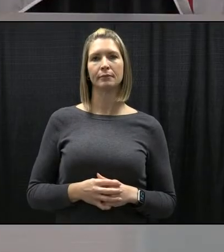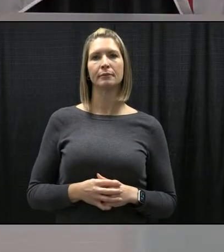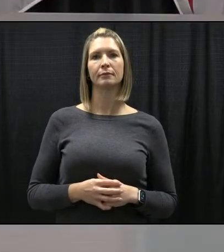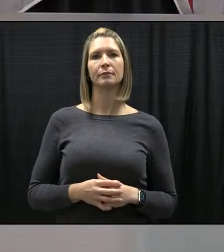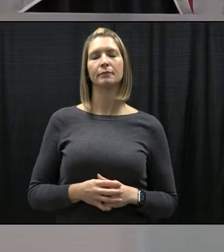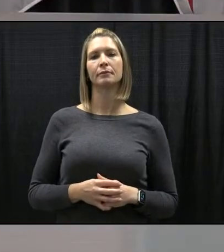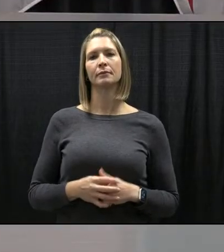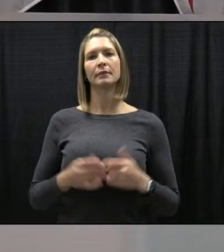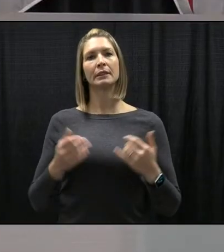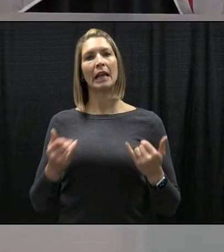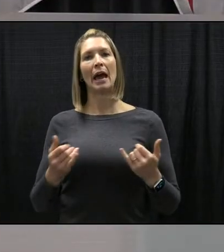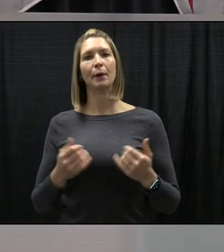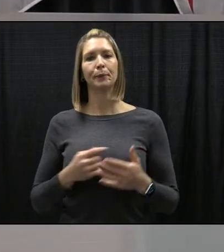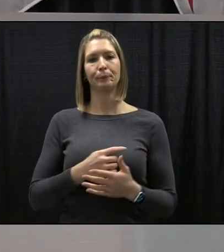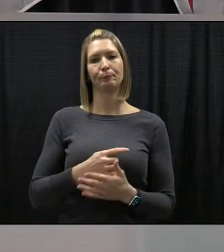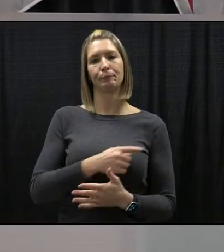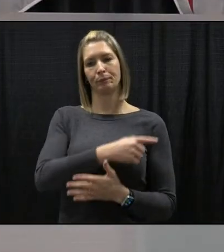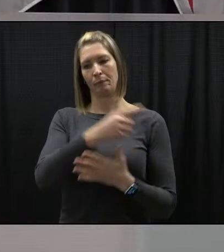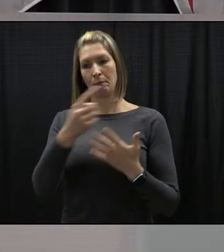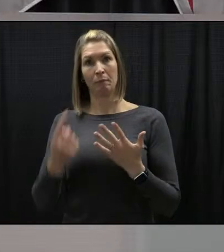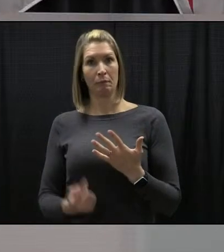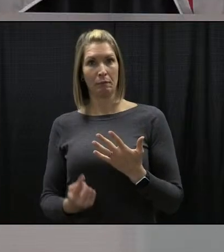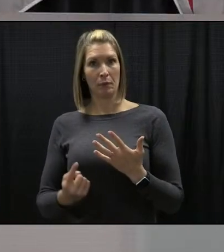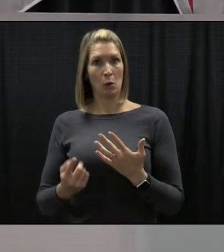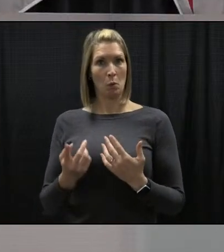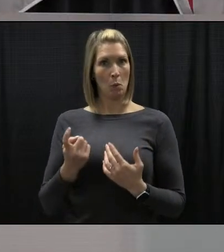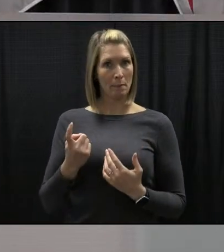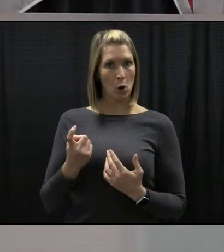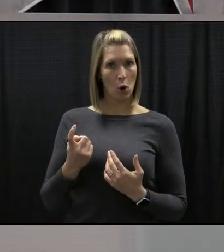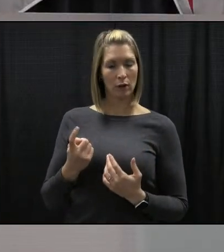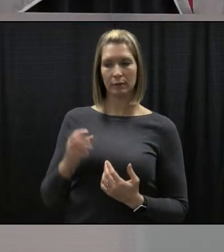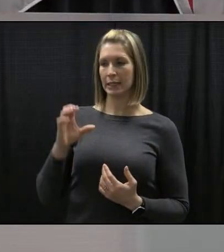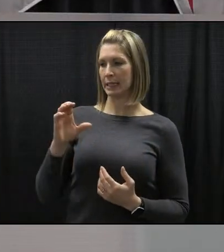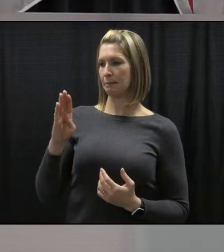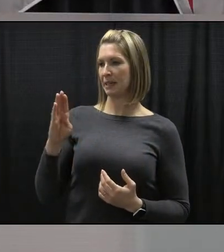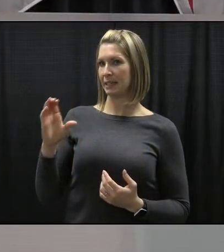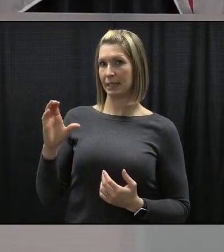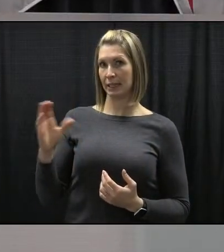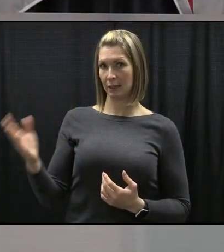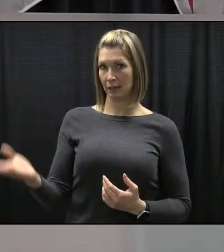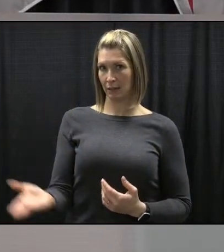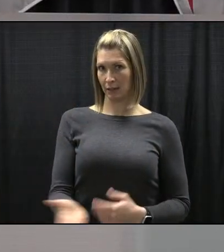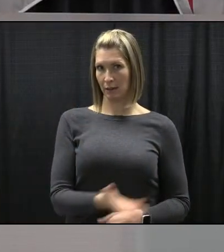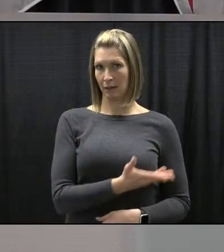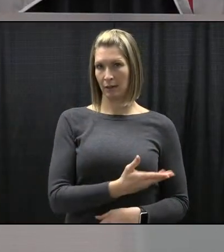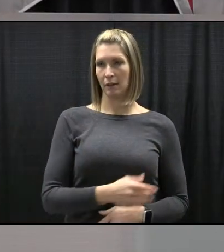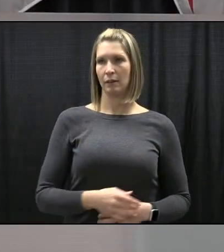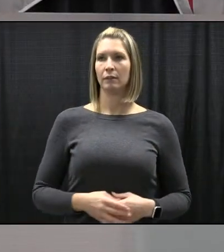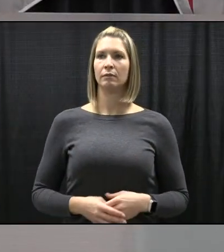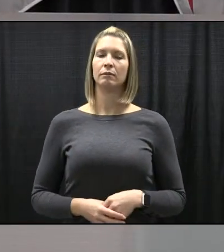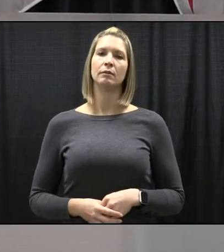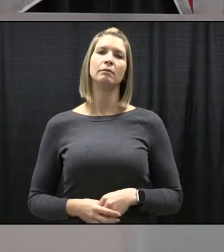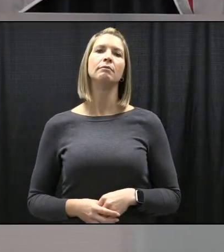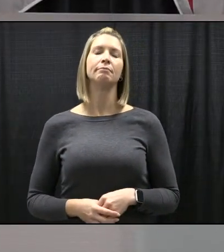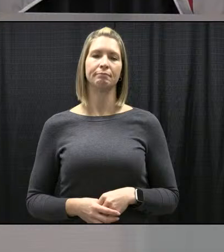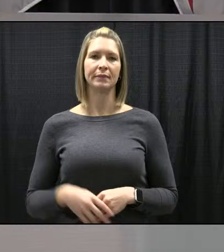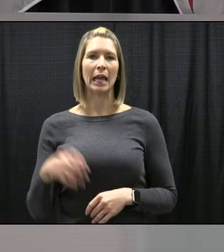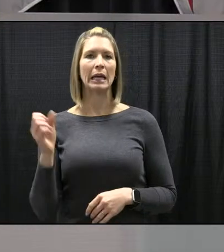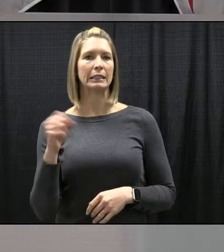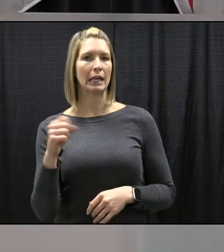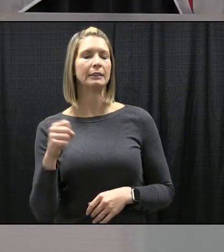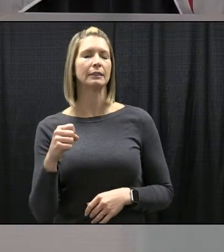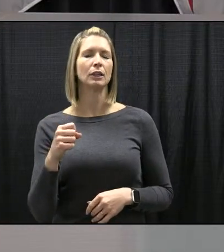I'll now go back through each reporter to see if you have one final question. Peter Cowan with CBC, do you have a final question? I do, and that's